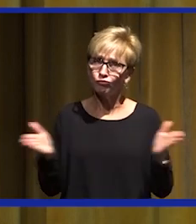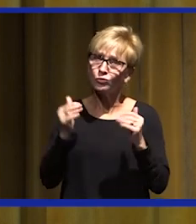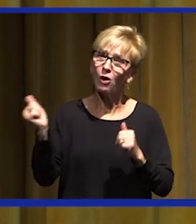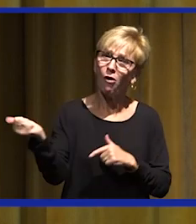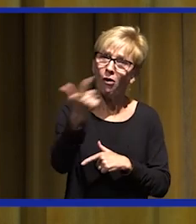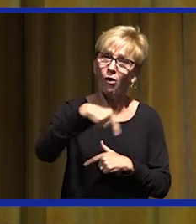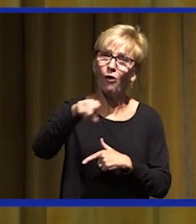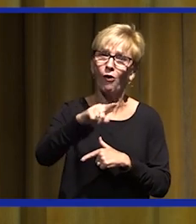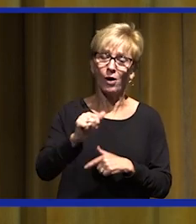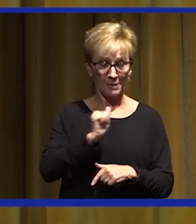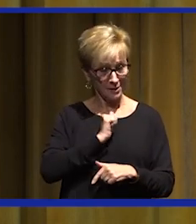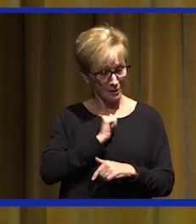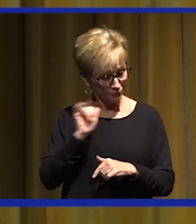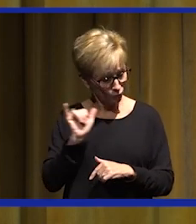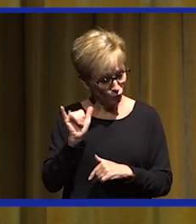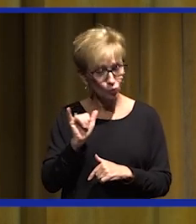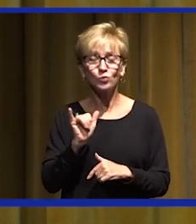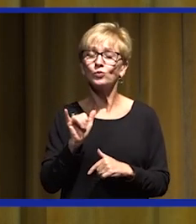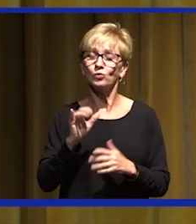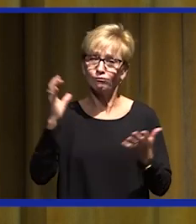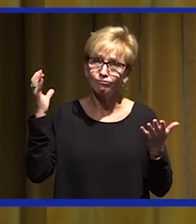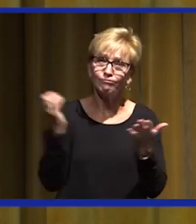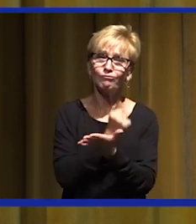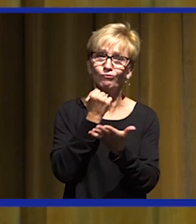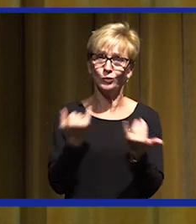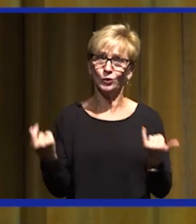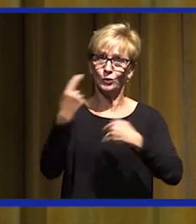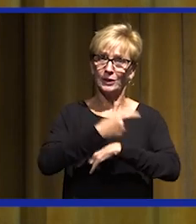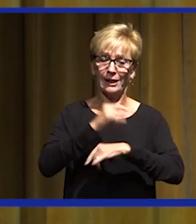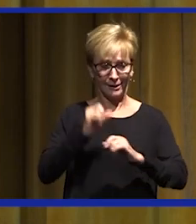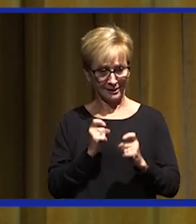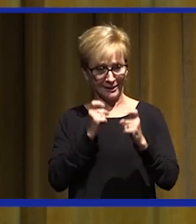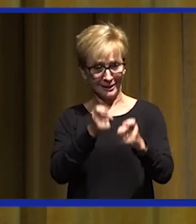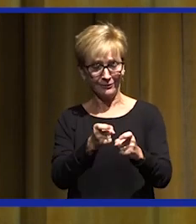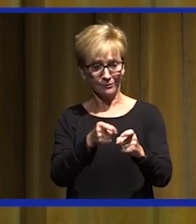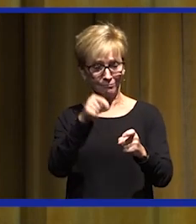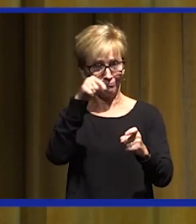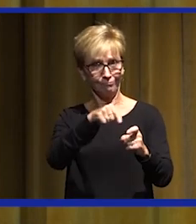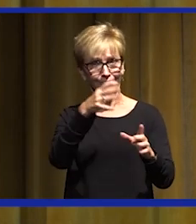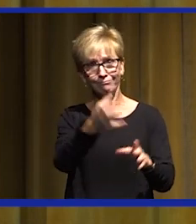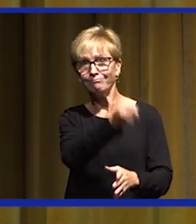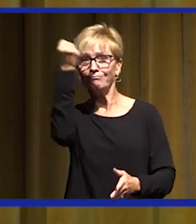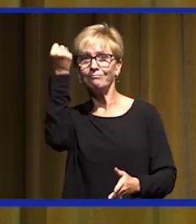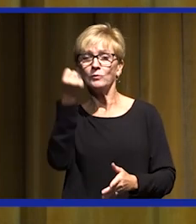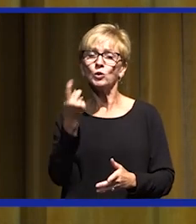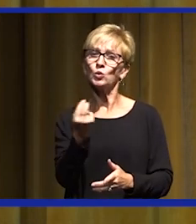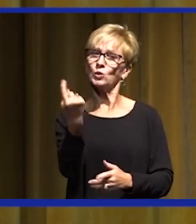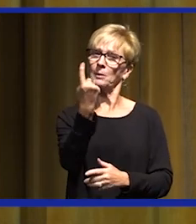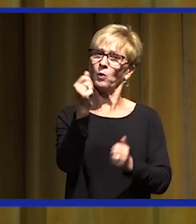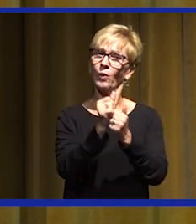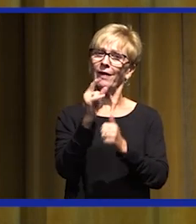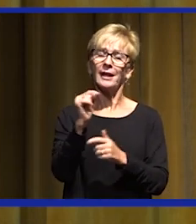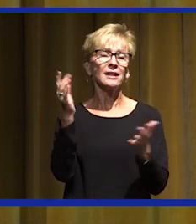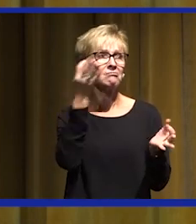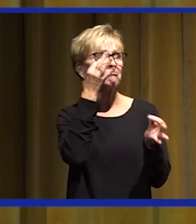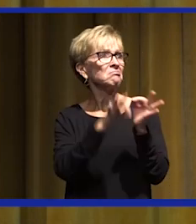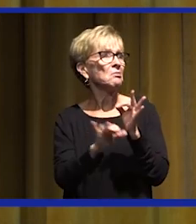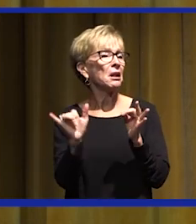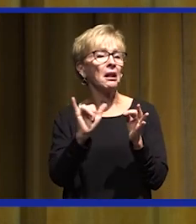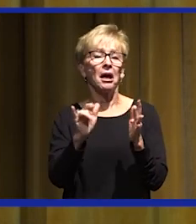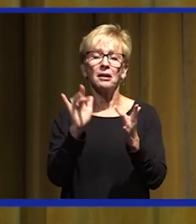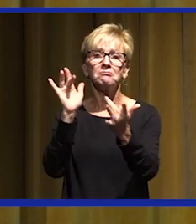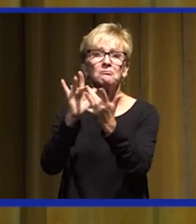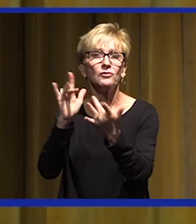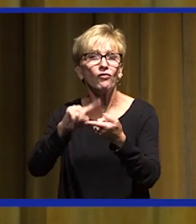and myself, to take the gift of today and do something with it. It can be something as simple as reaching out to a